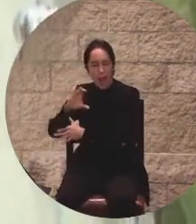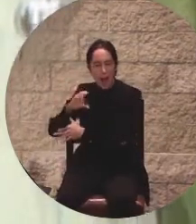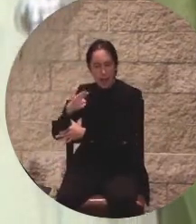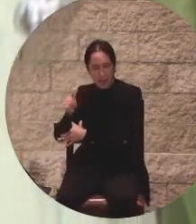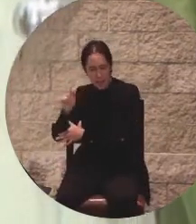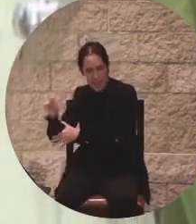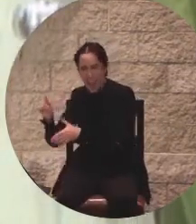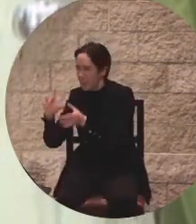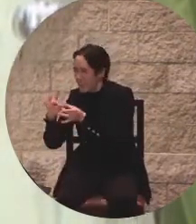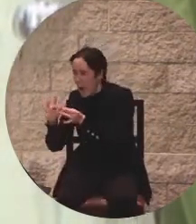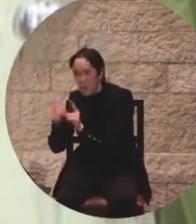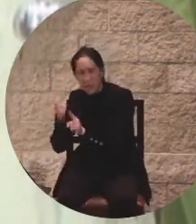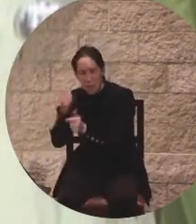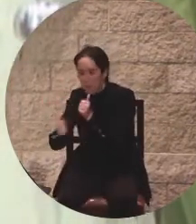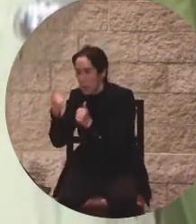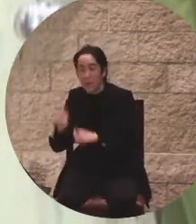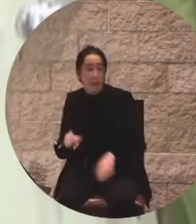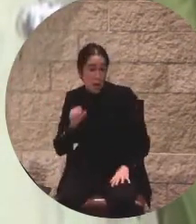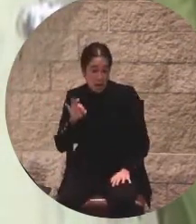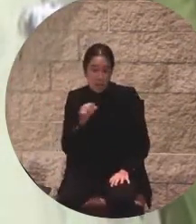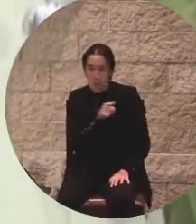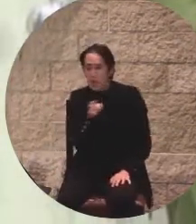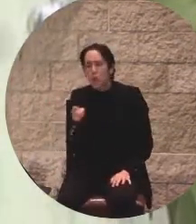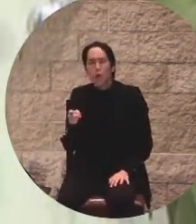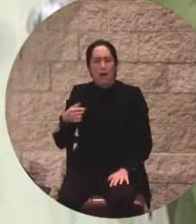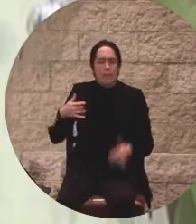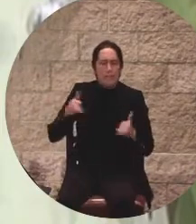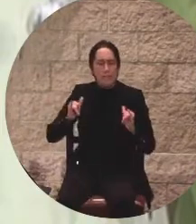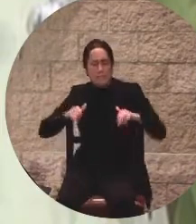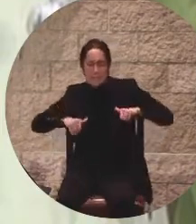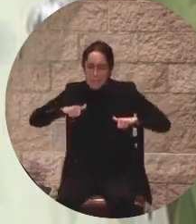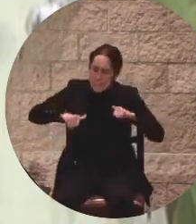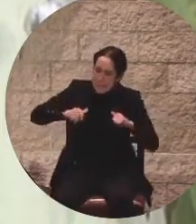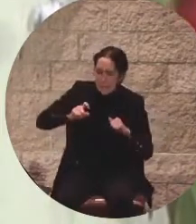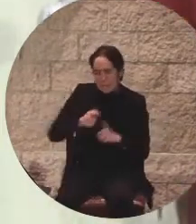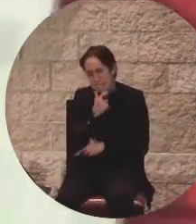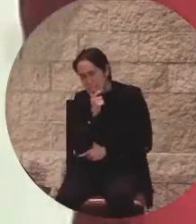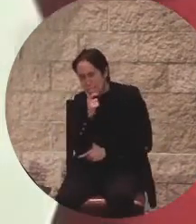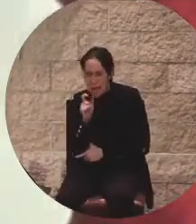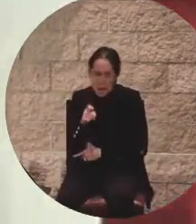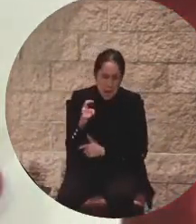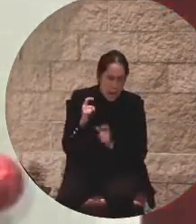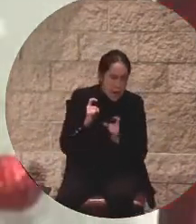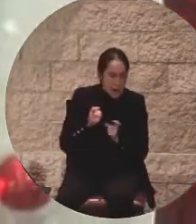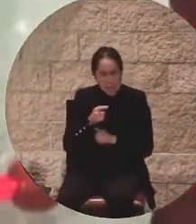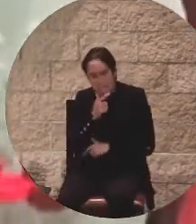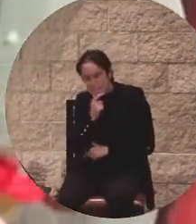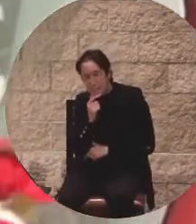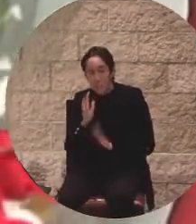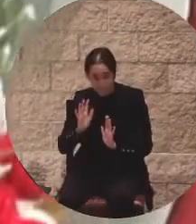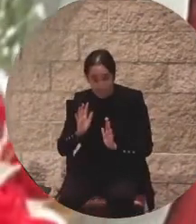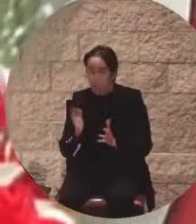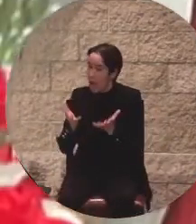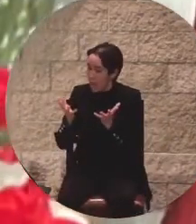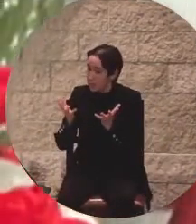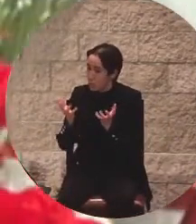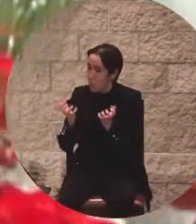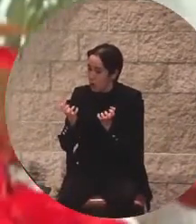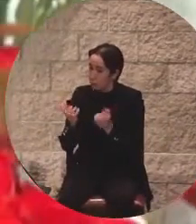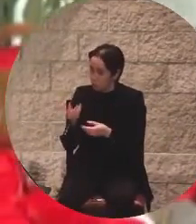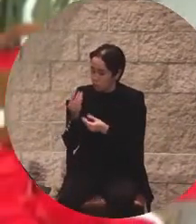wondering about giving, I just want to point something out here. You know, sometimes this has been a rough